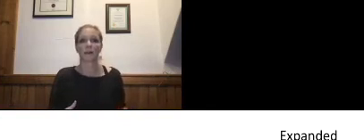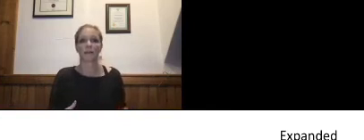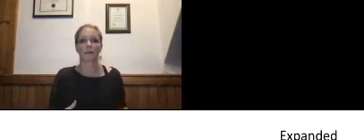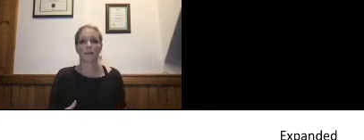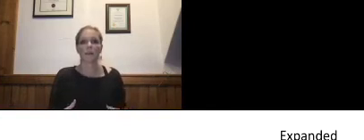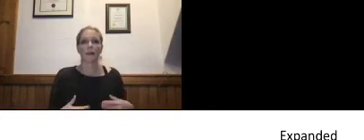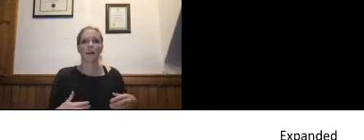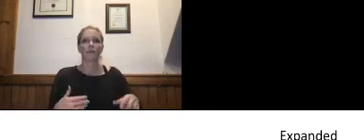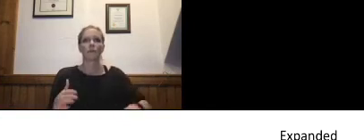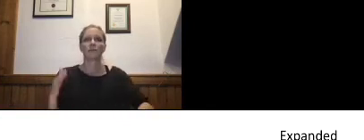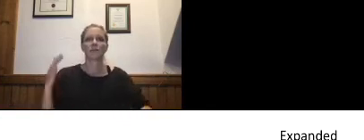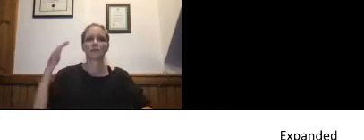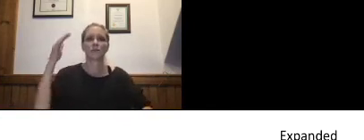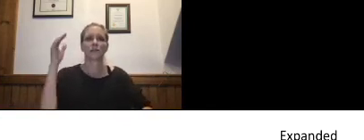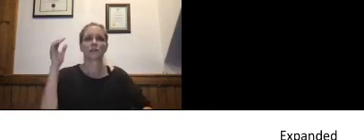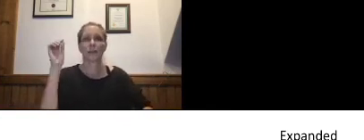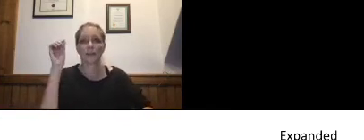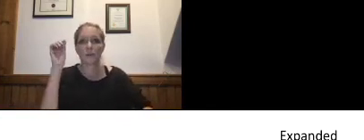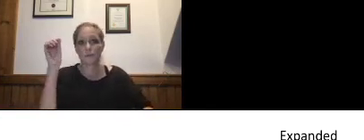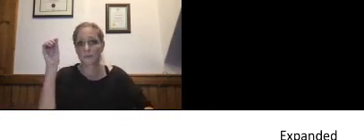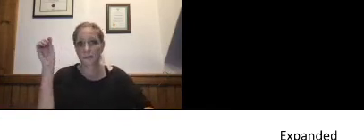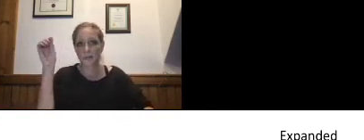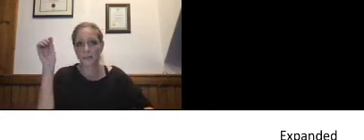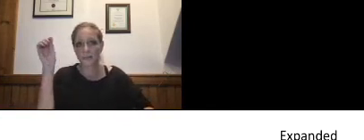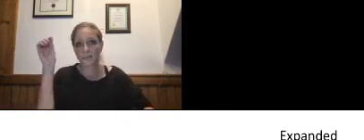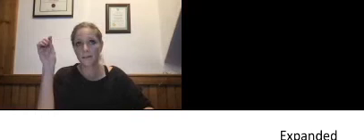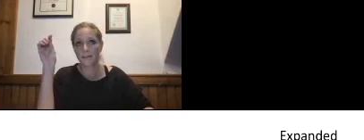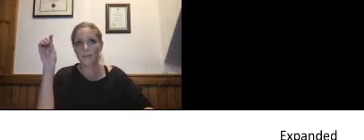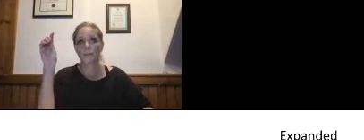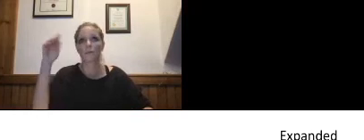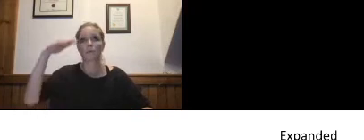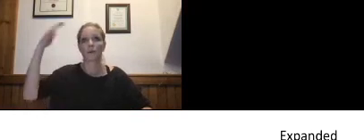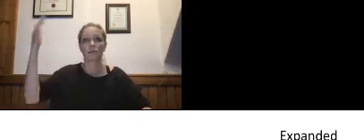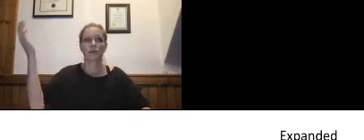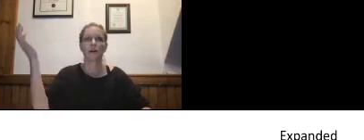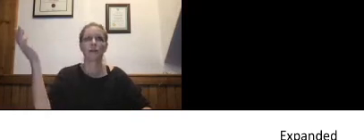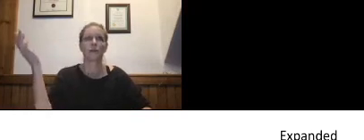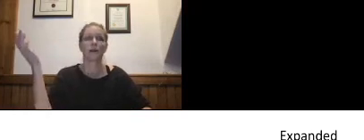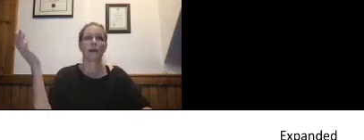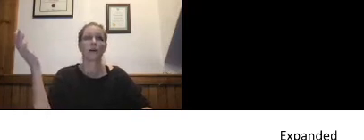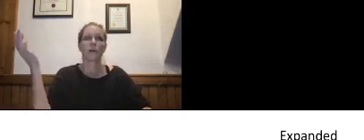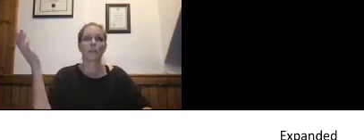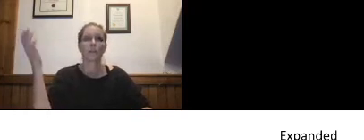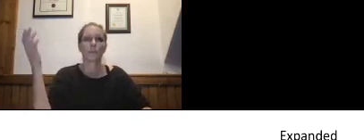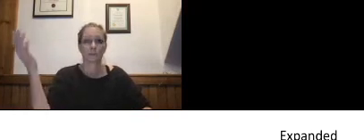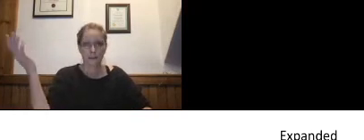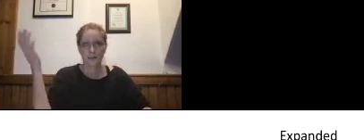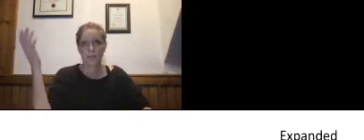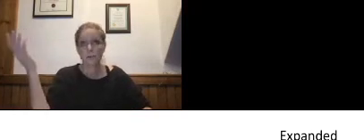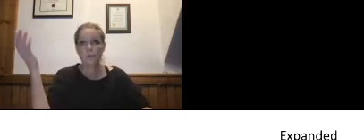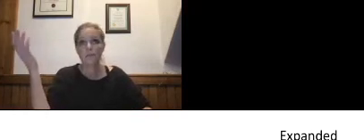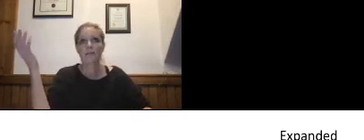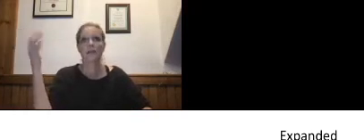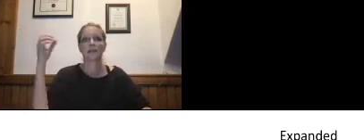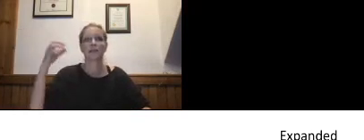body has. And of course, this is going to, in those cells, lead to the production of